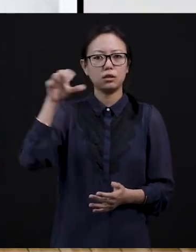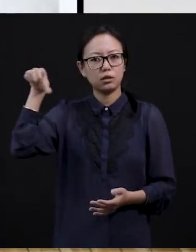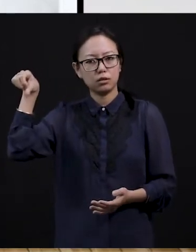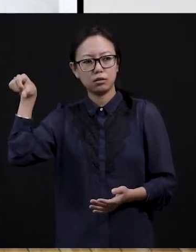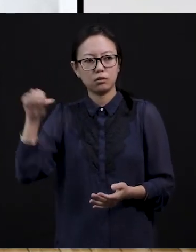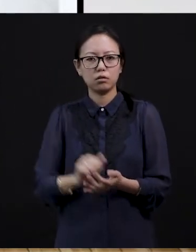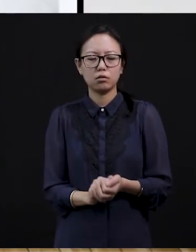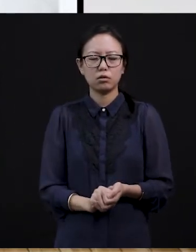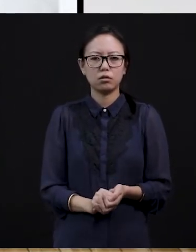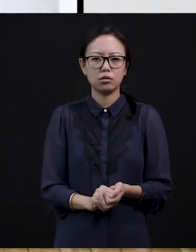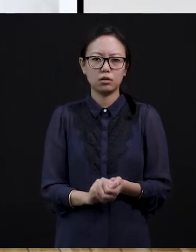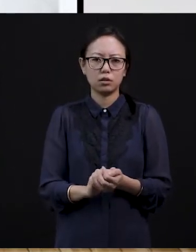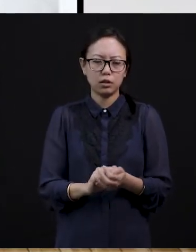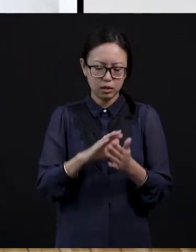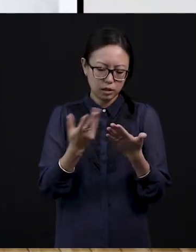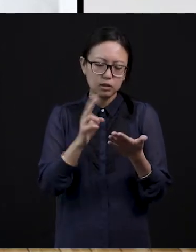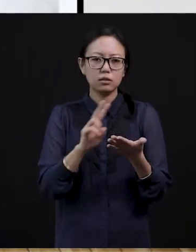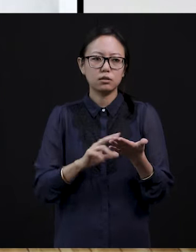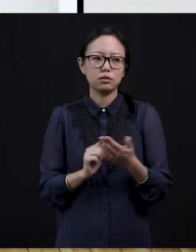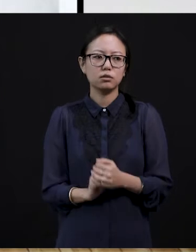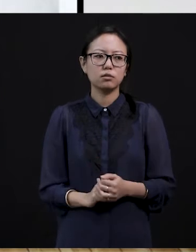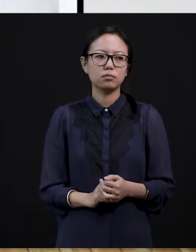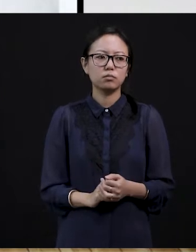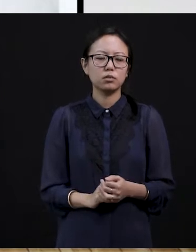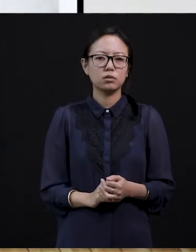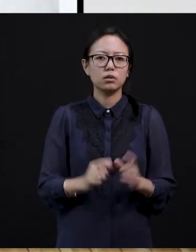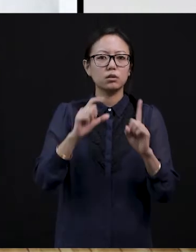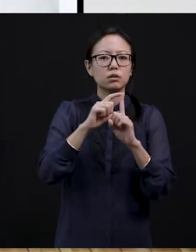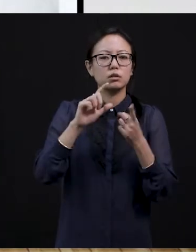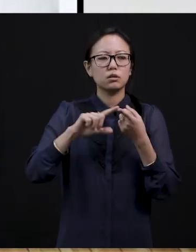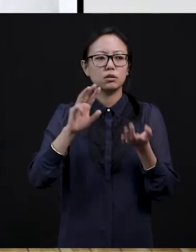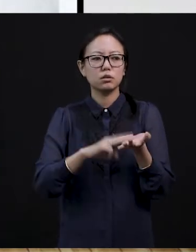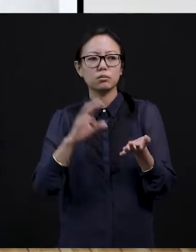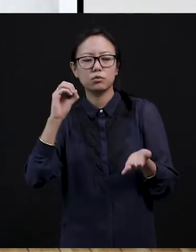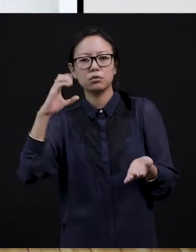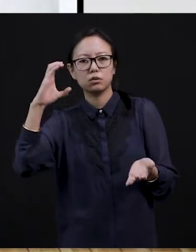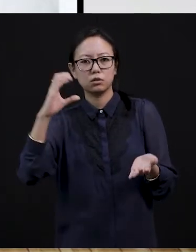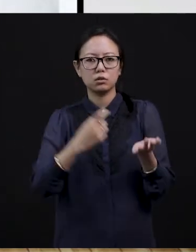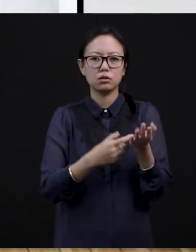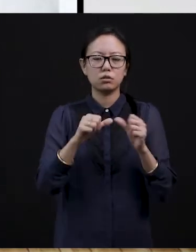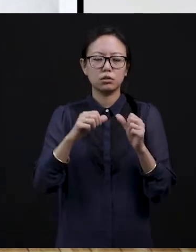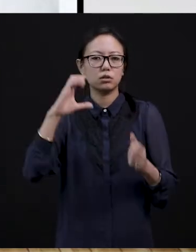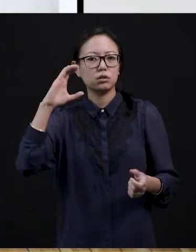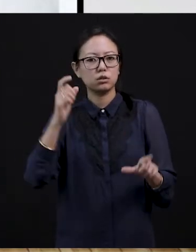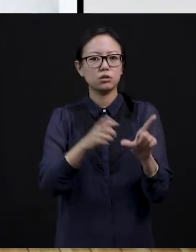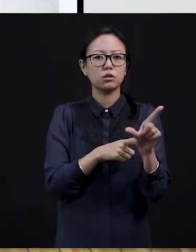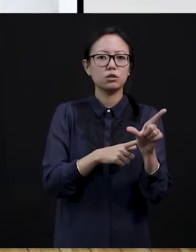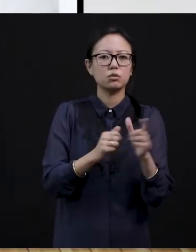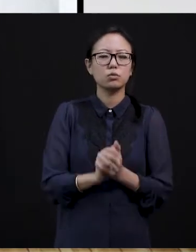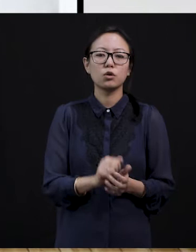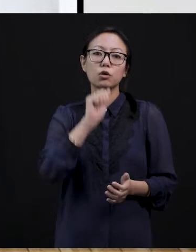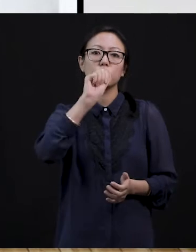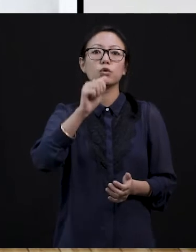see that democracy means your rights, democracy means your freedom, it means that you have a voice